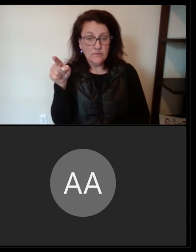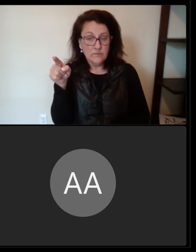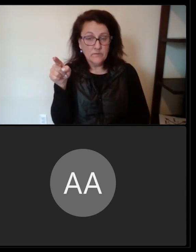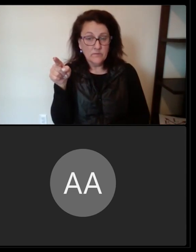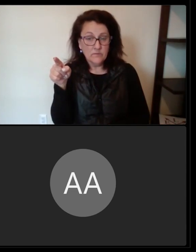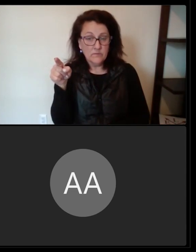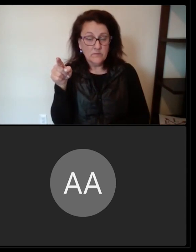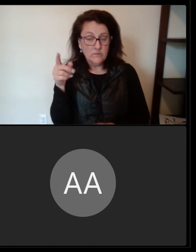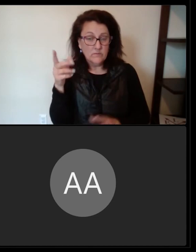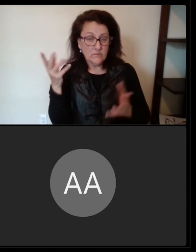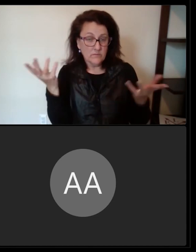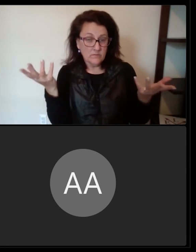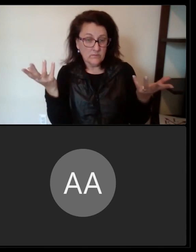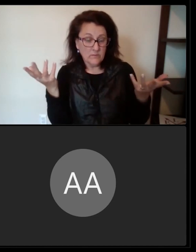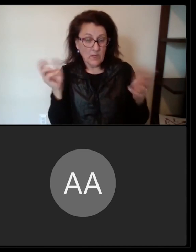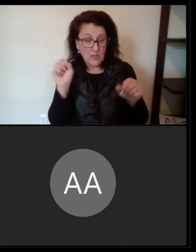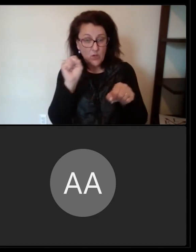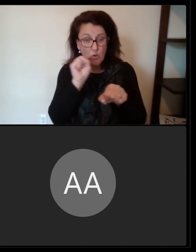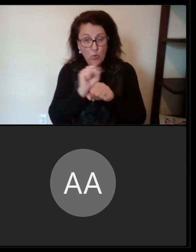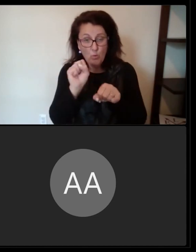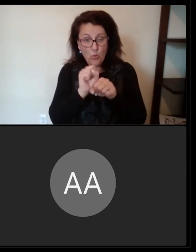And as the poll workers,